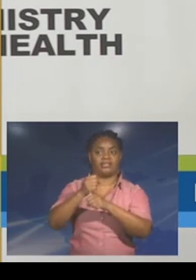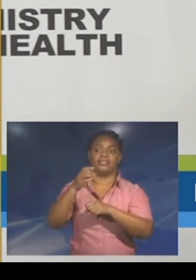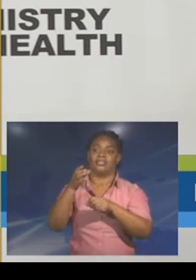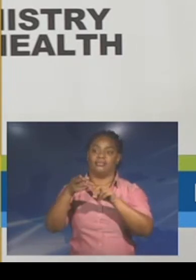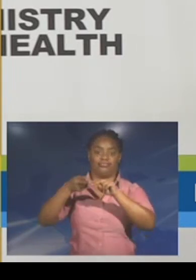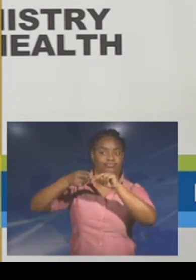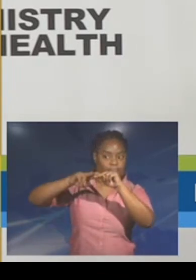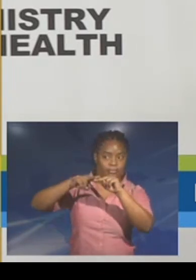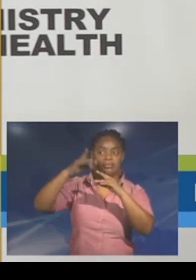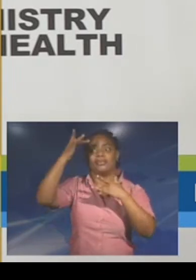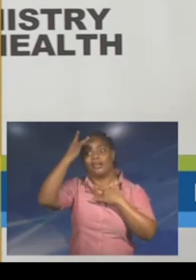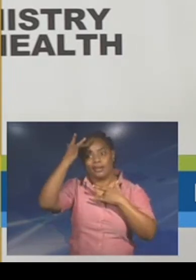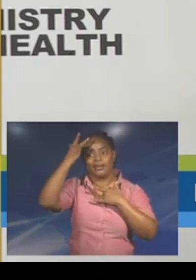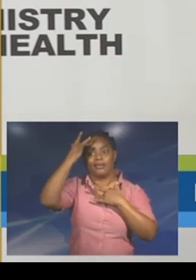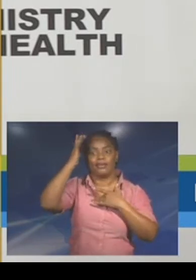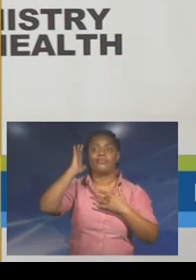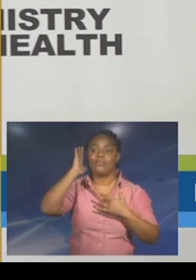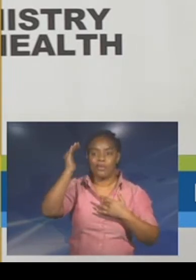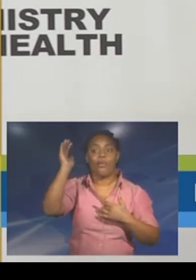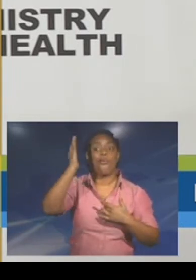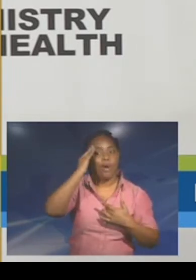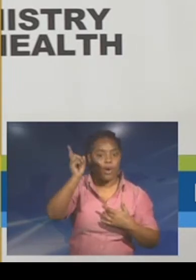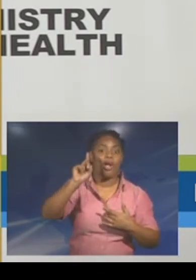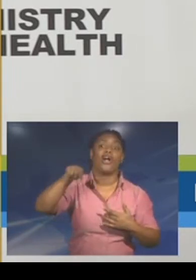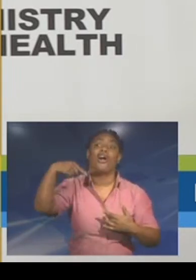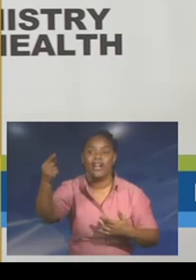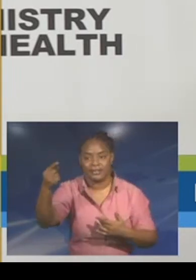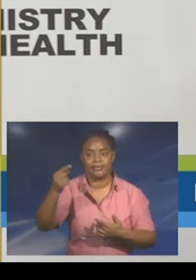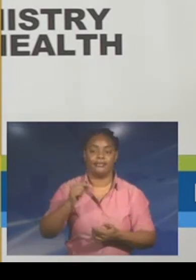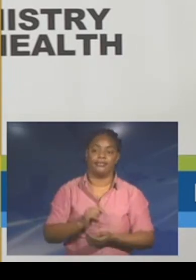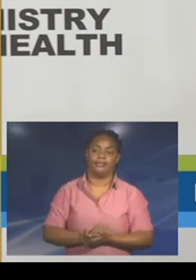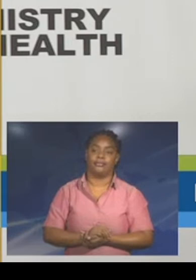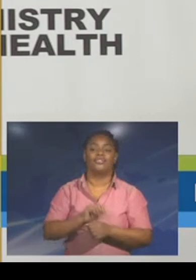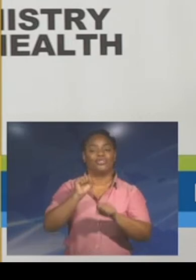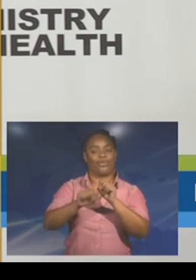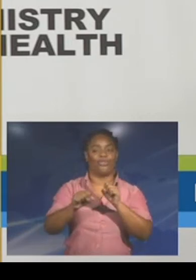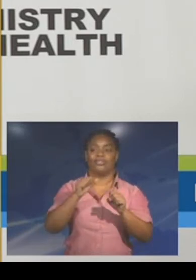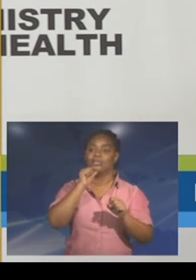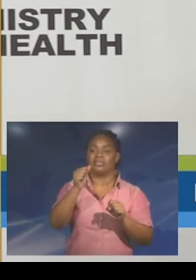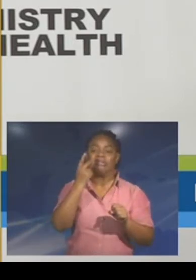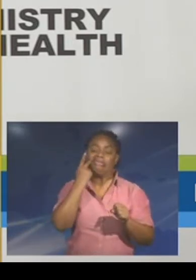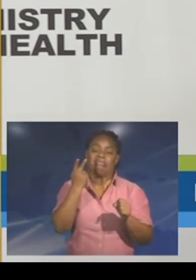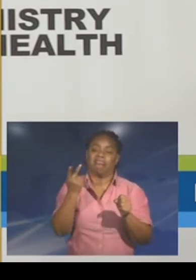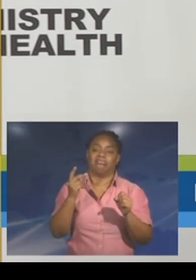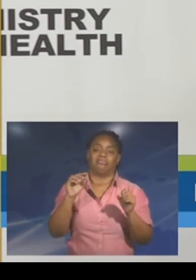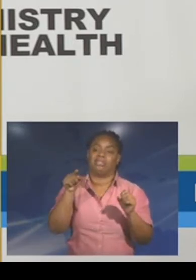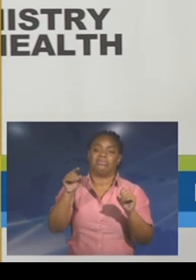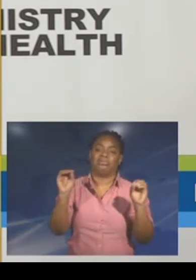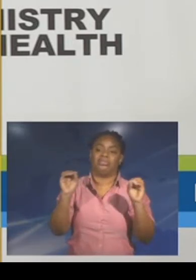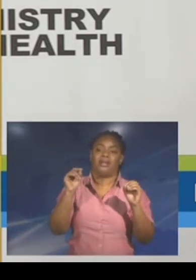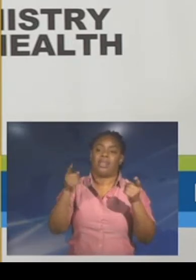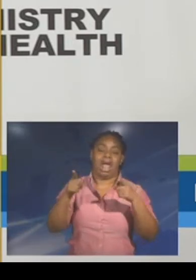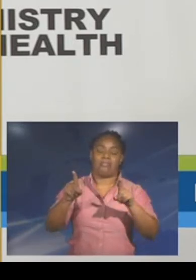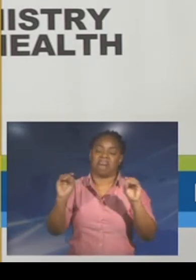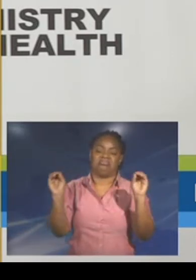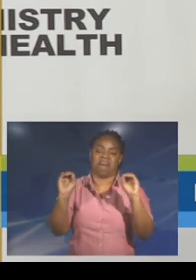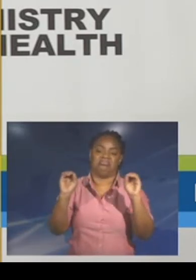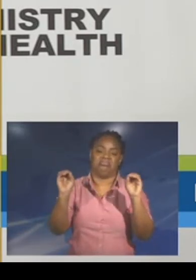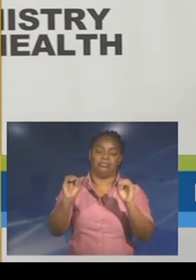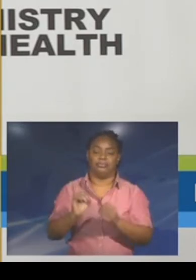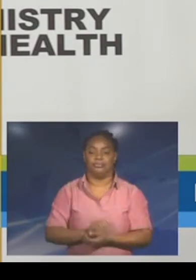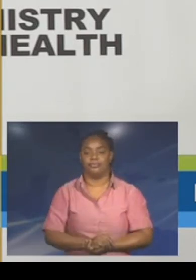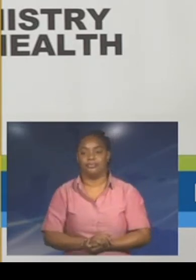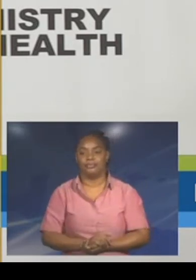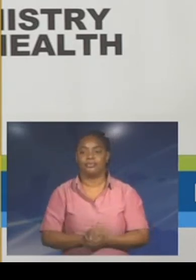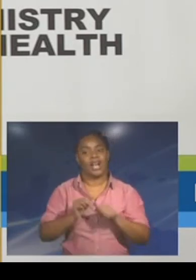severely ill, then this is a good sign for the population in general. And it is what we are monitoring as one of the factors